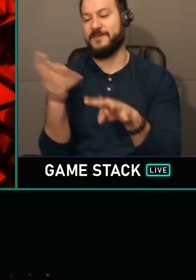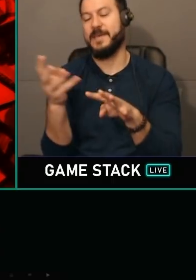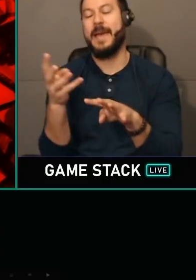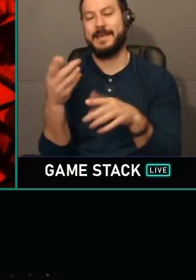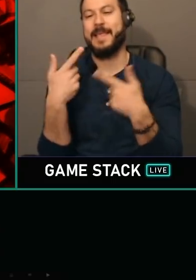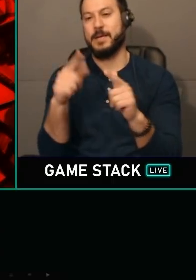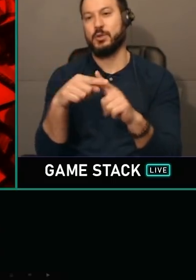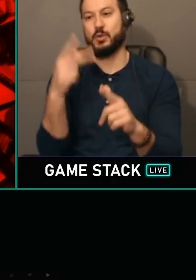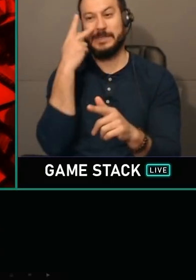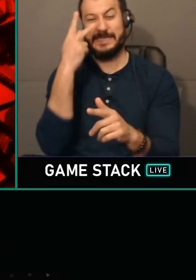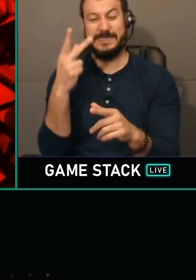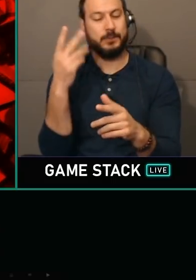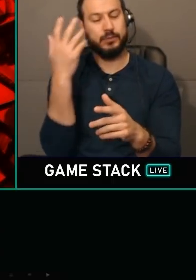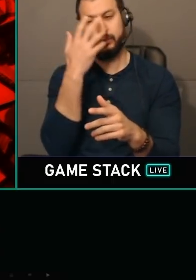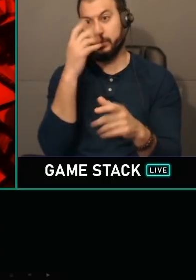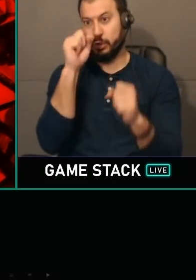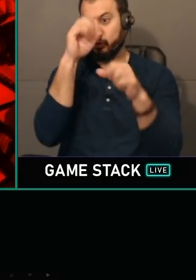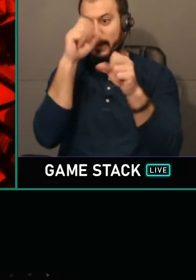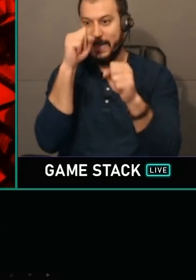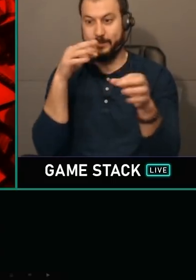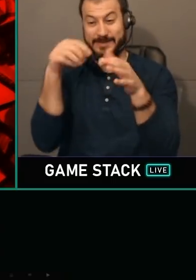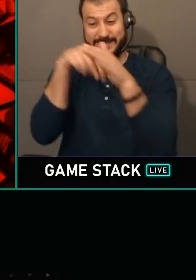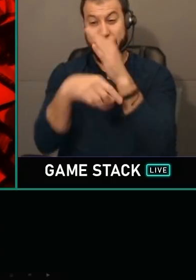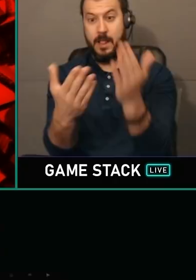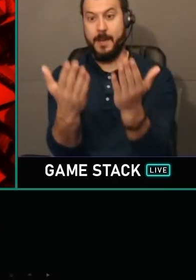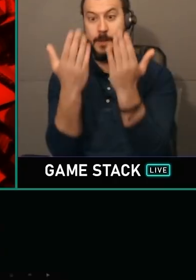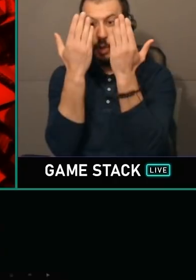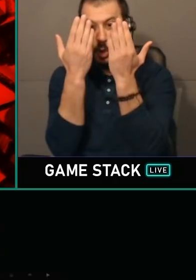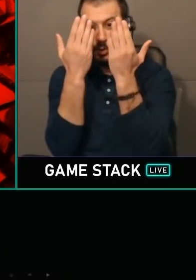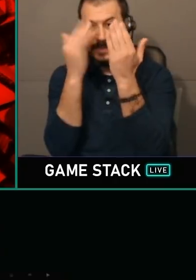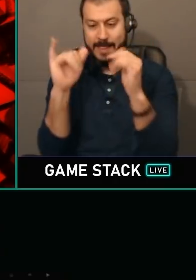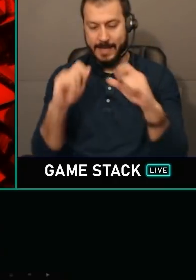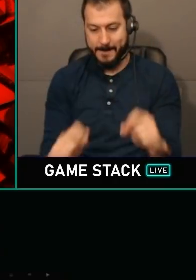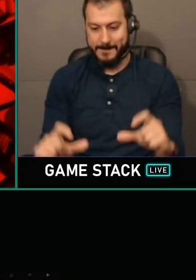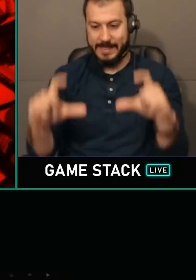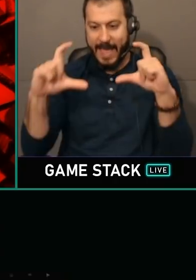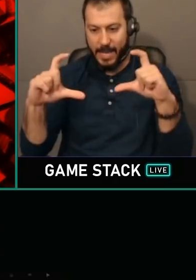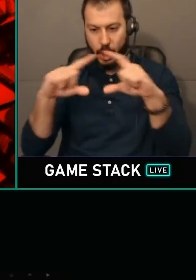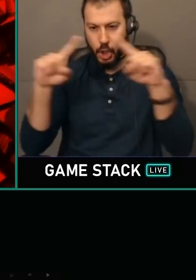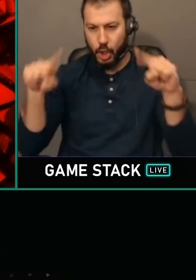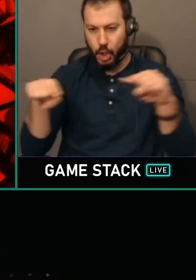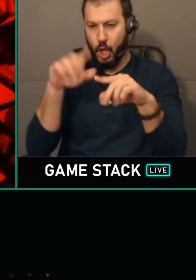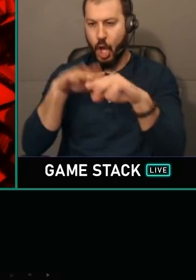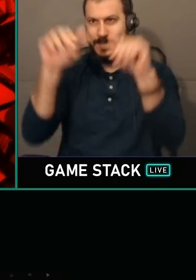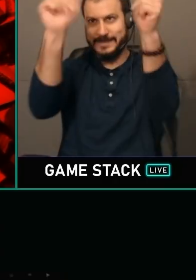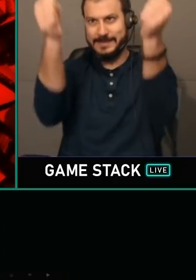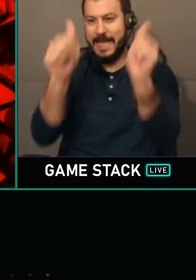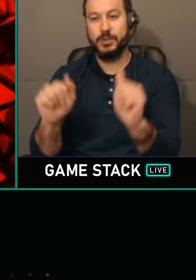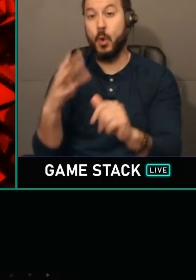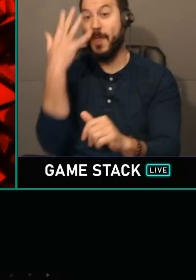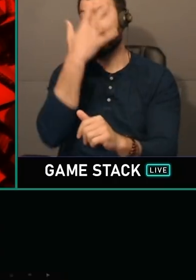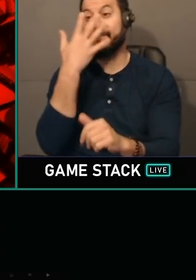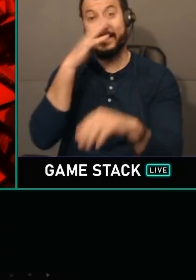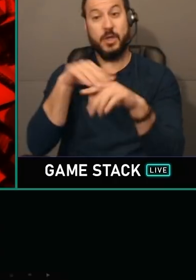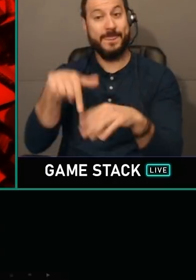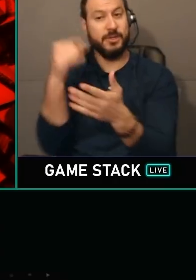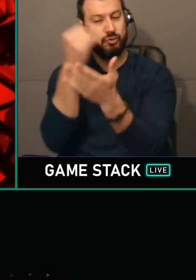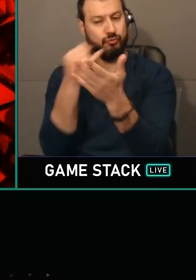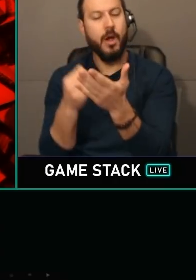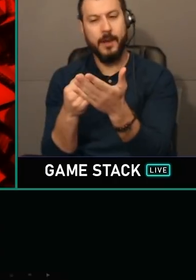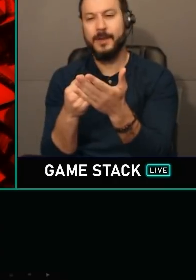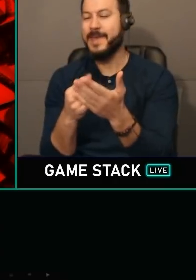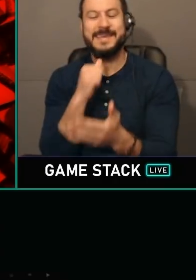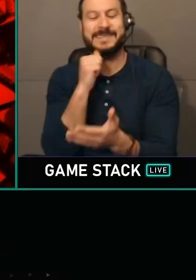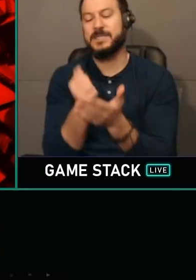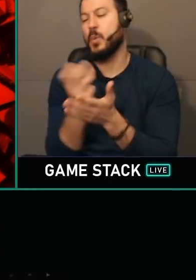to see incredible detail up close, like the placard on a statue, or the face on this drawing. And it doesn't waste